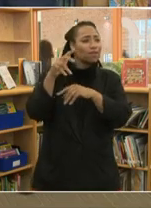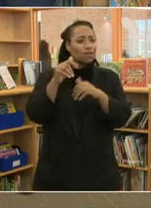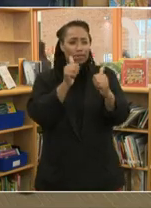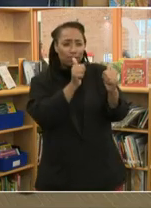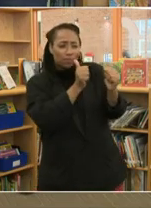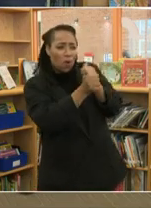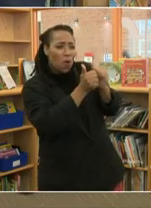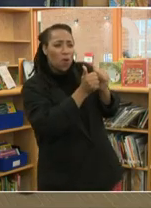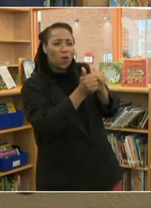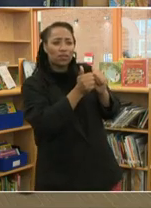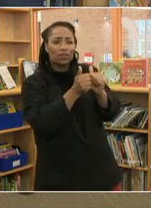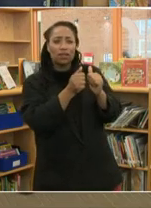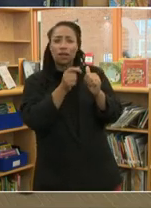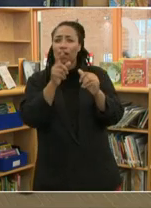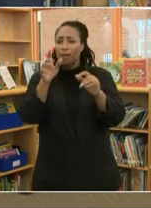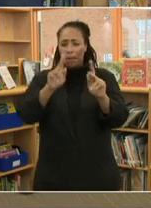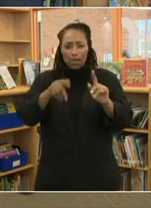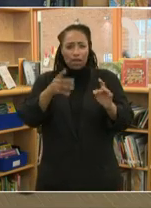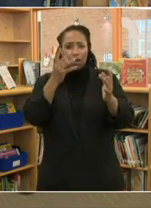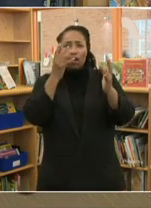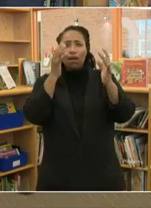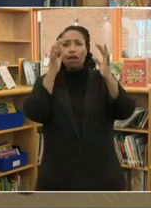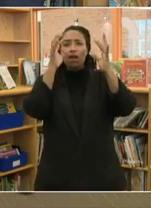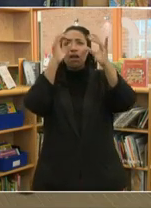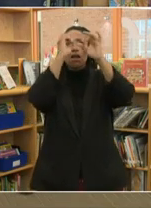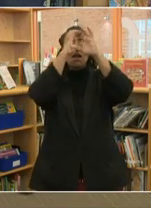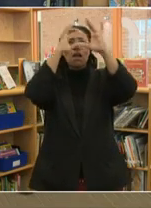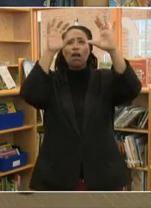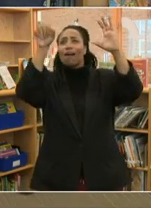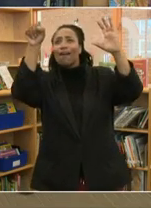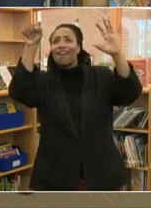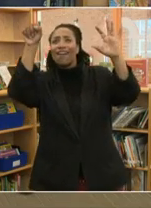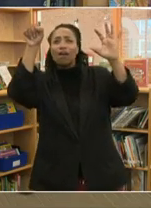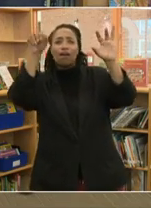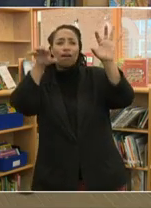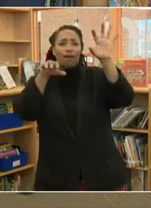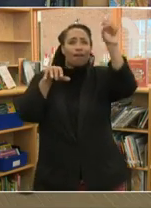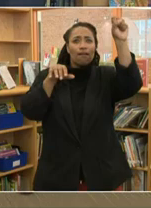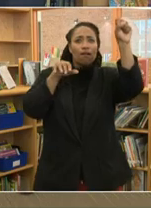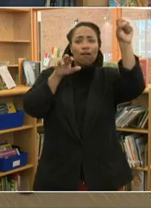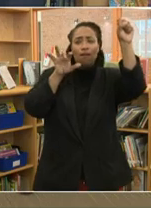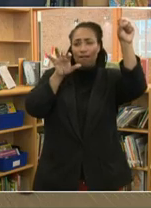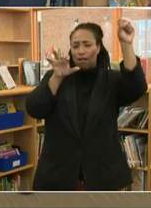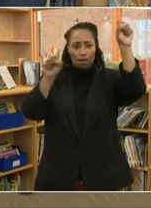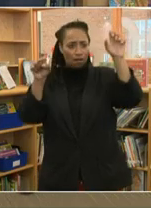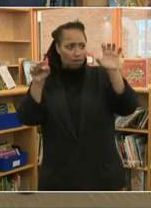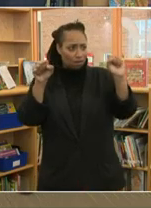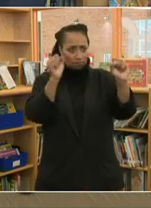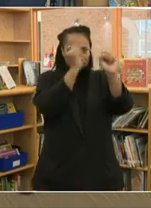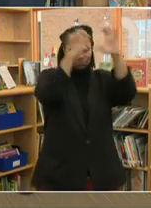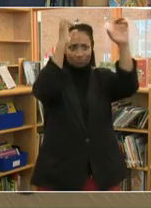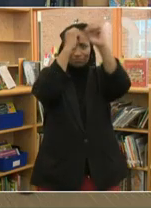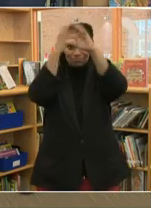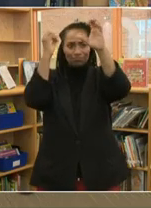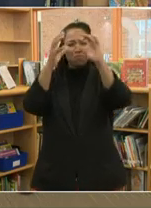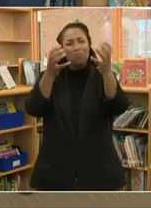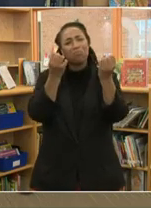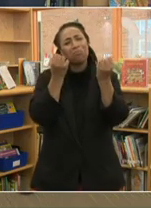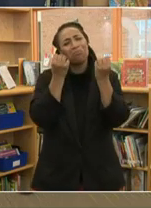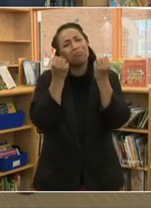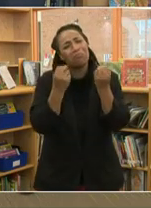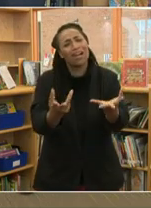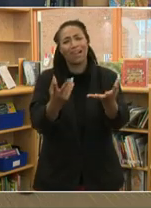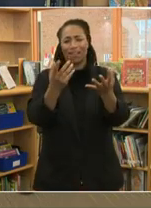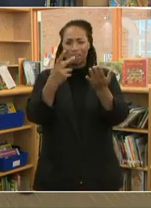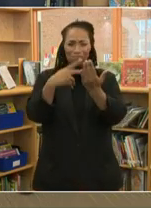is as much about the future as it is the past. And you'll see that a lot of our programming is very interactive. It's very physical. It's about the connection that we